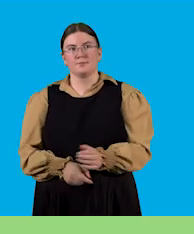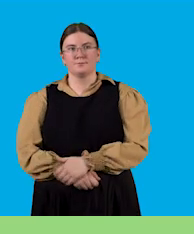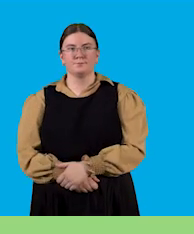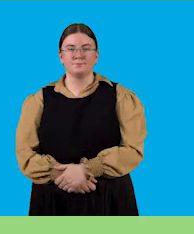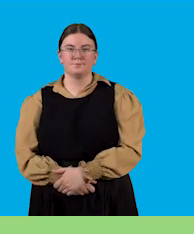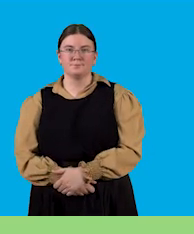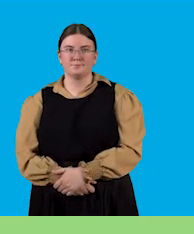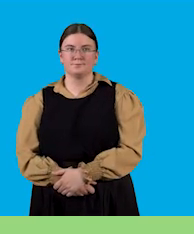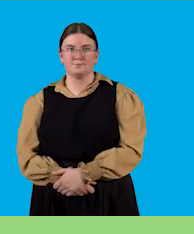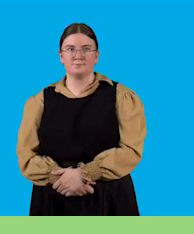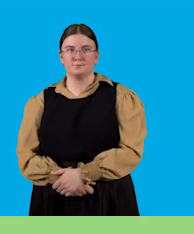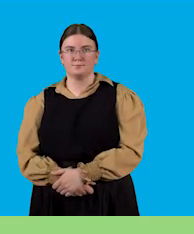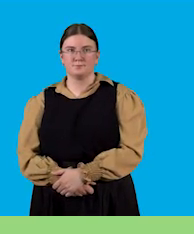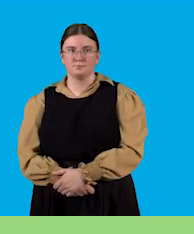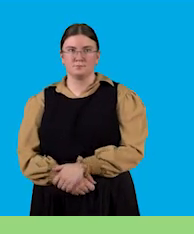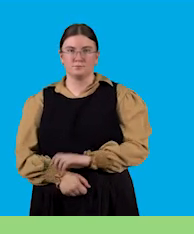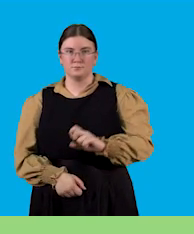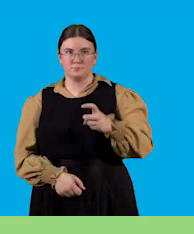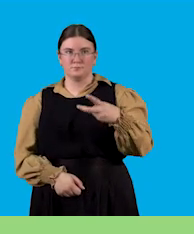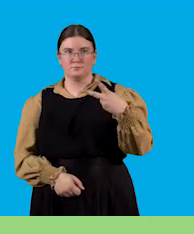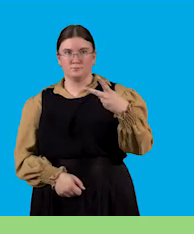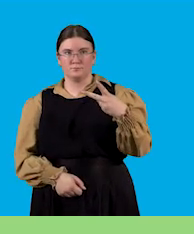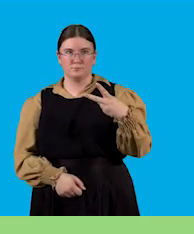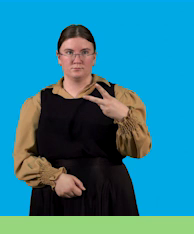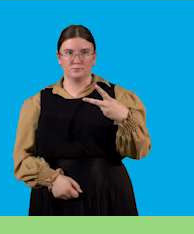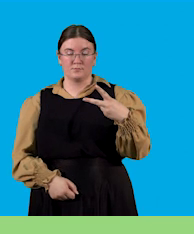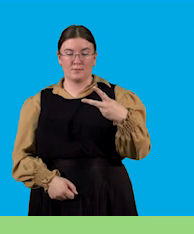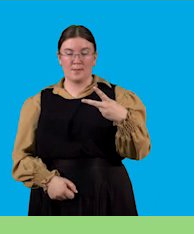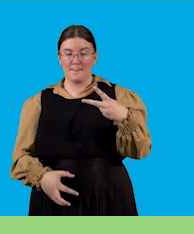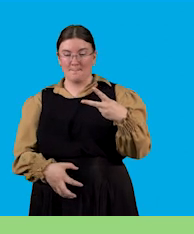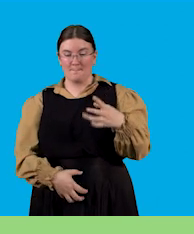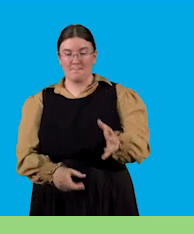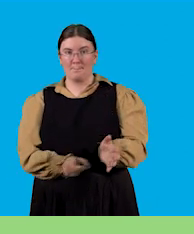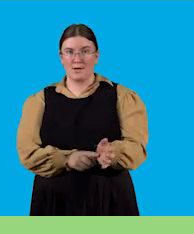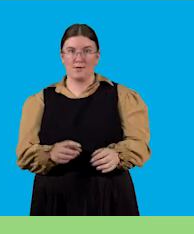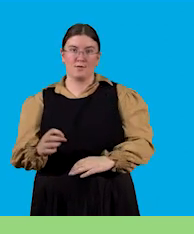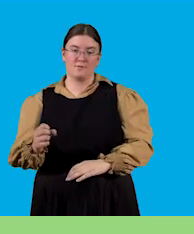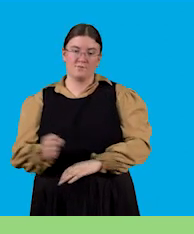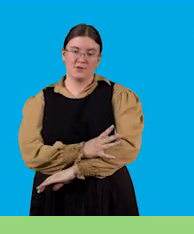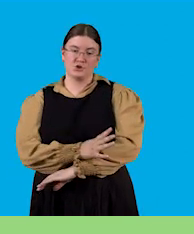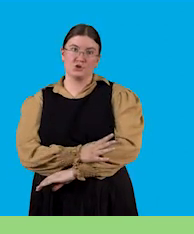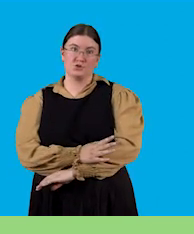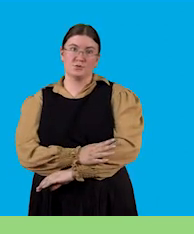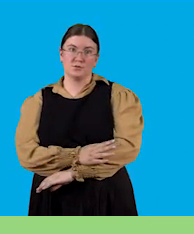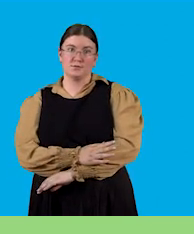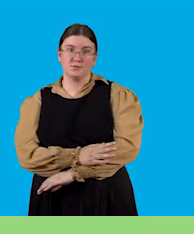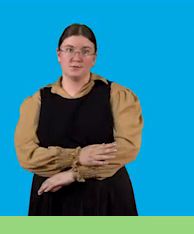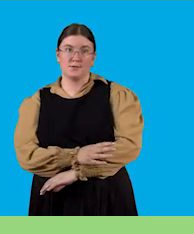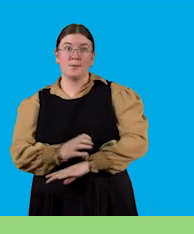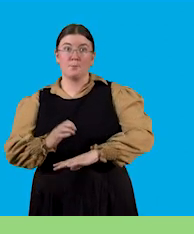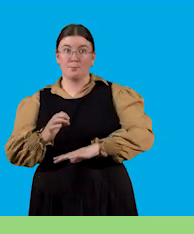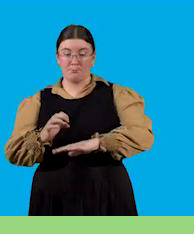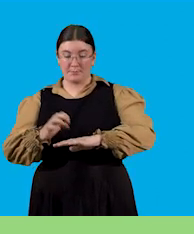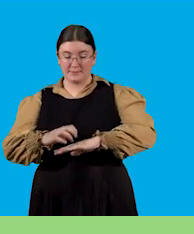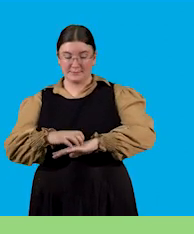Okay, second health issue that we look at is the bladder infection. Here you have bacteria that enters the